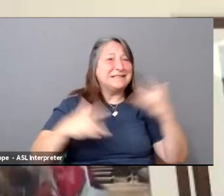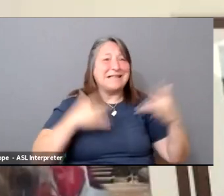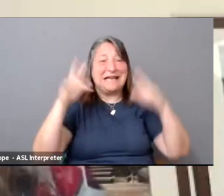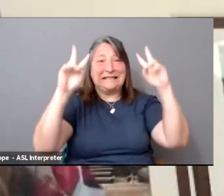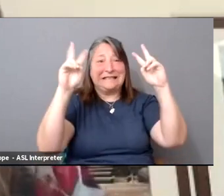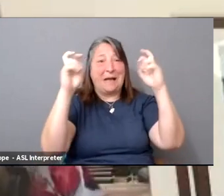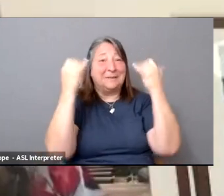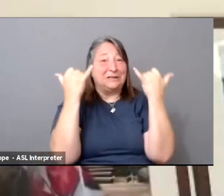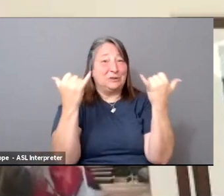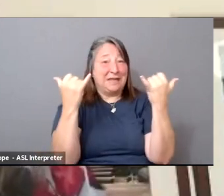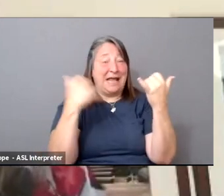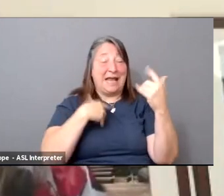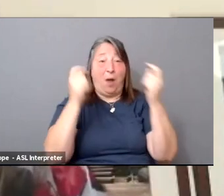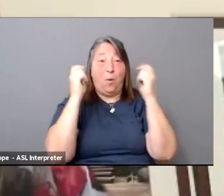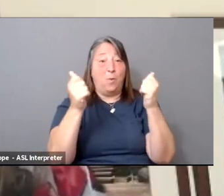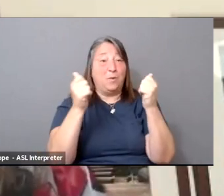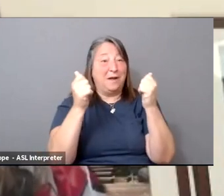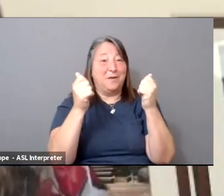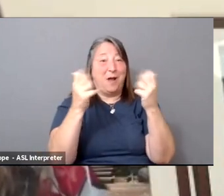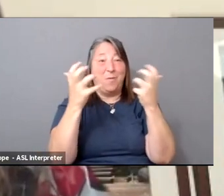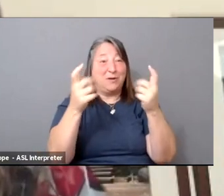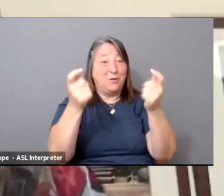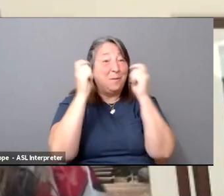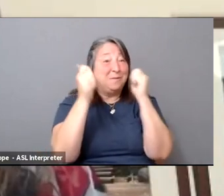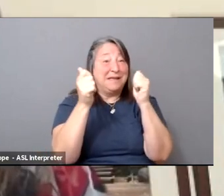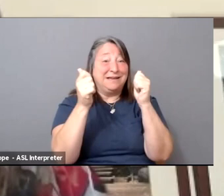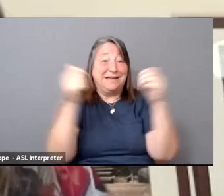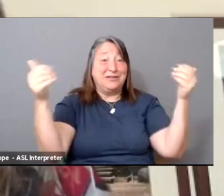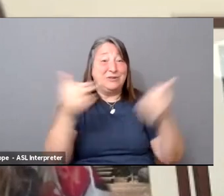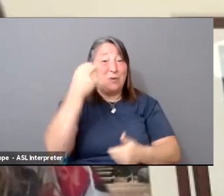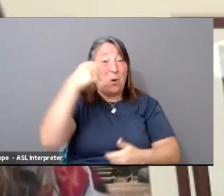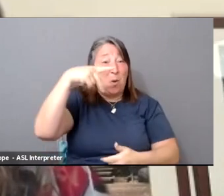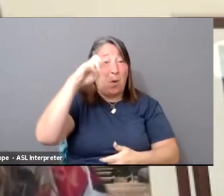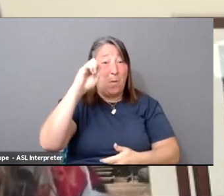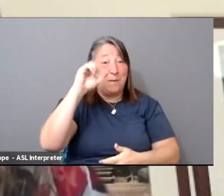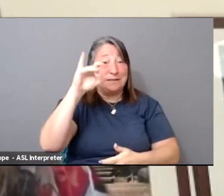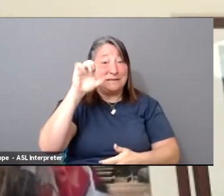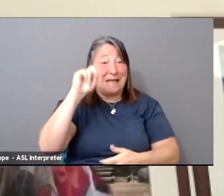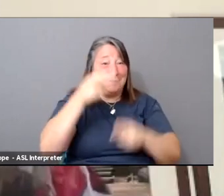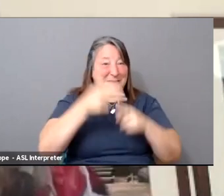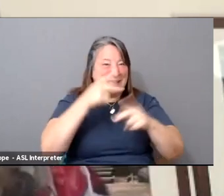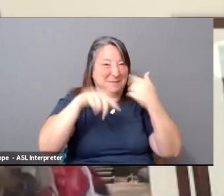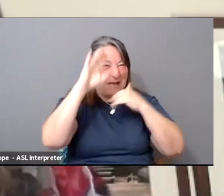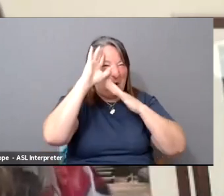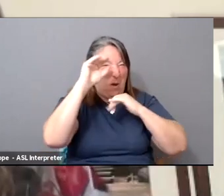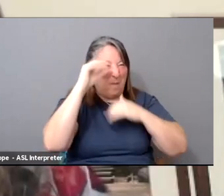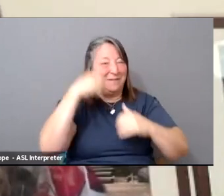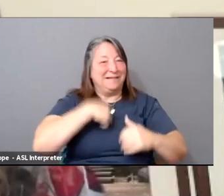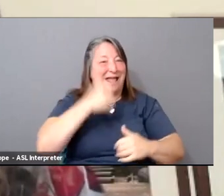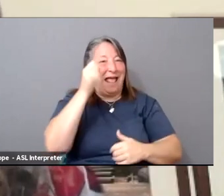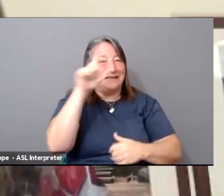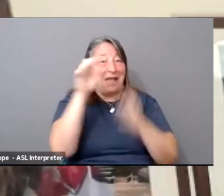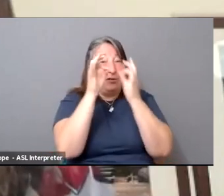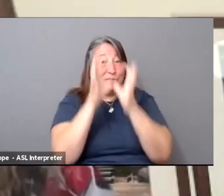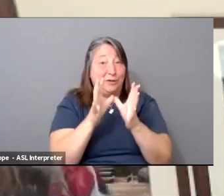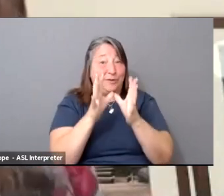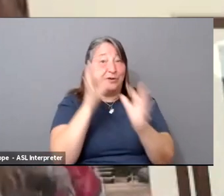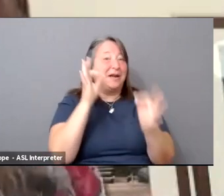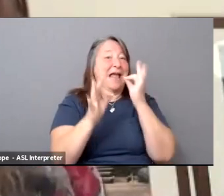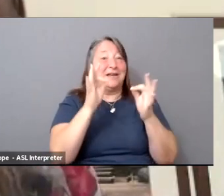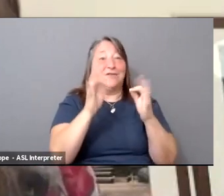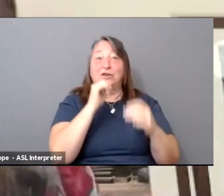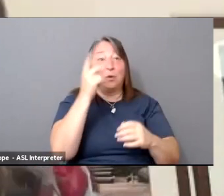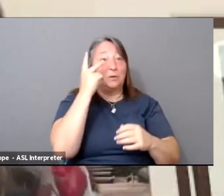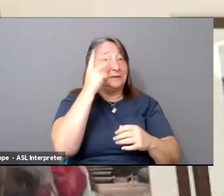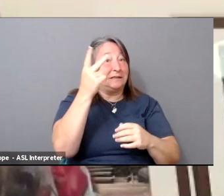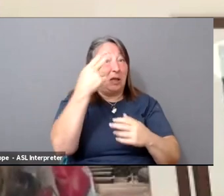to immediately introduce Hope Simon, who is our ASL interpreter. And if you're not seeing